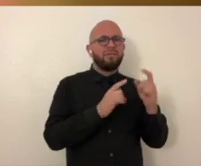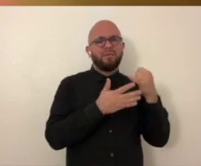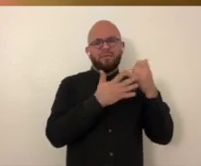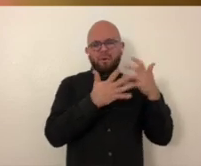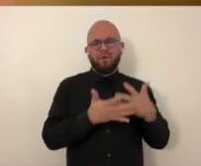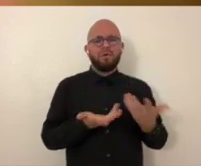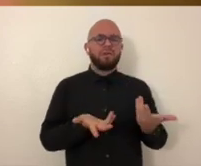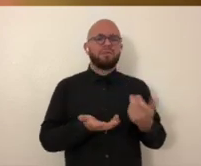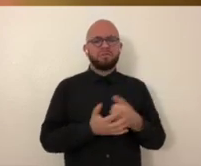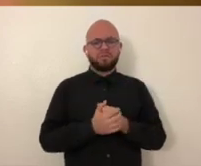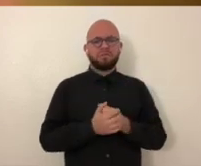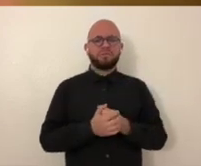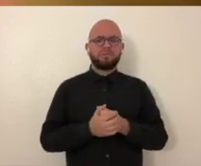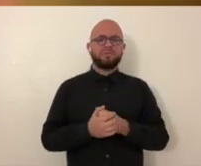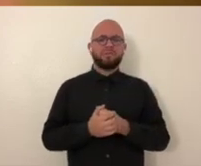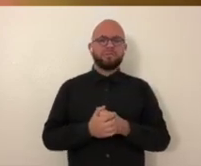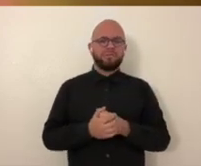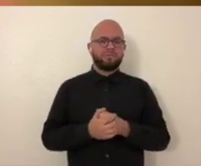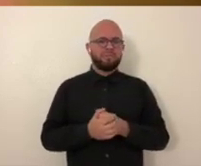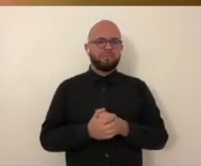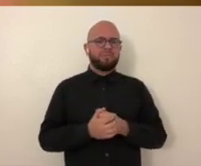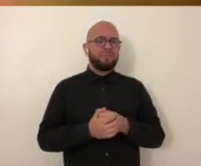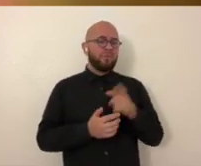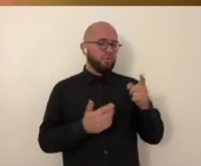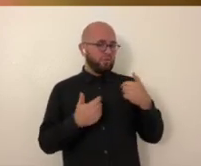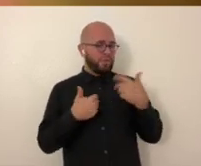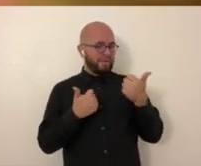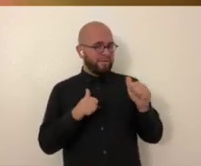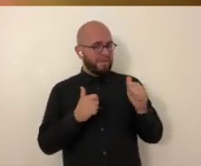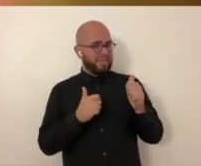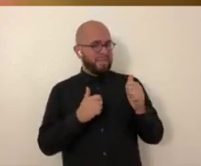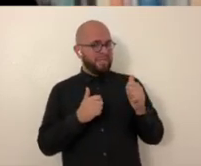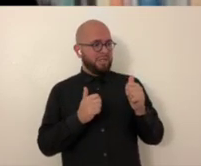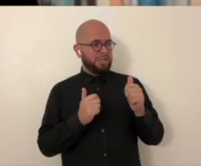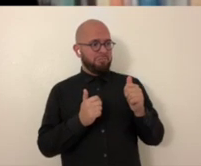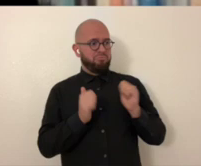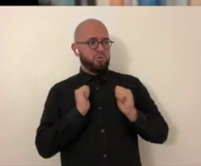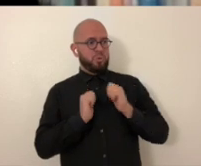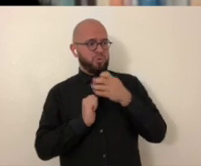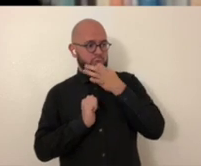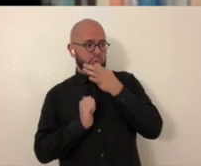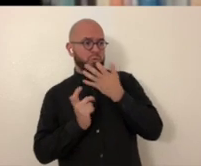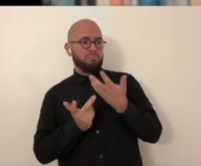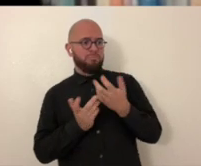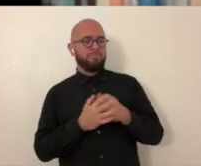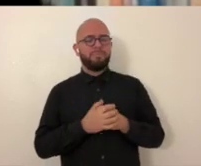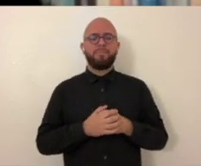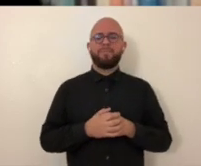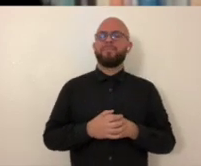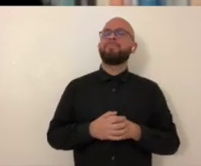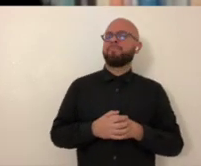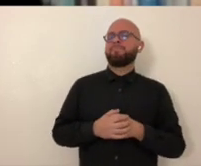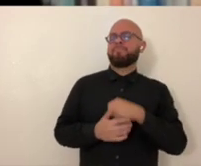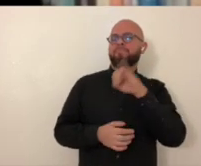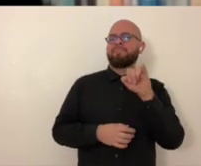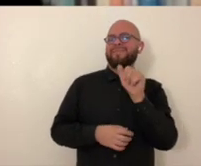and other artists and hear their perspectives and advice. Do you have any shows coming up then?